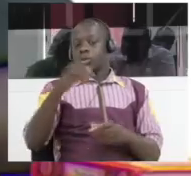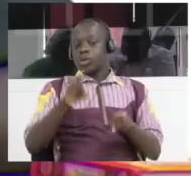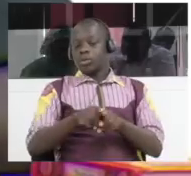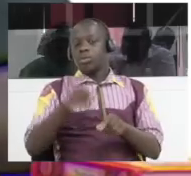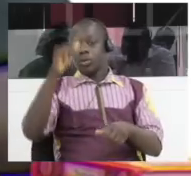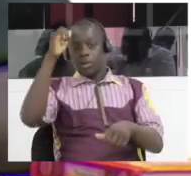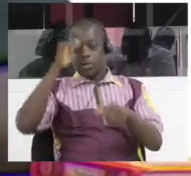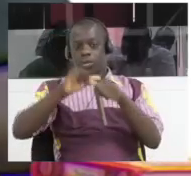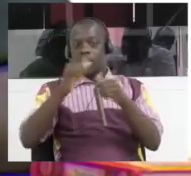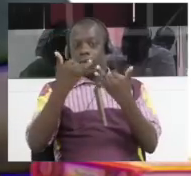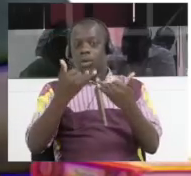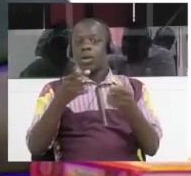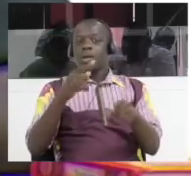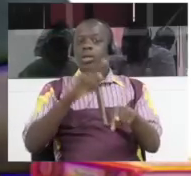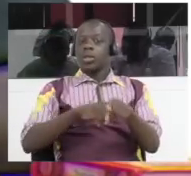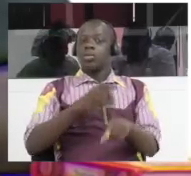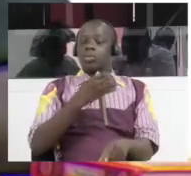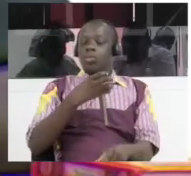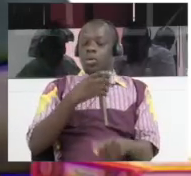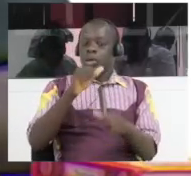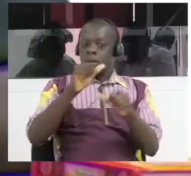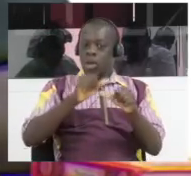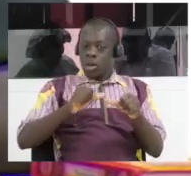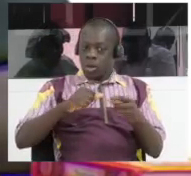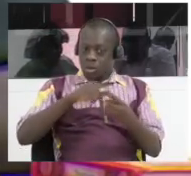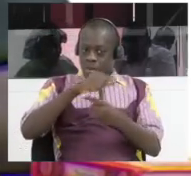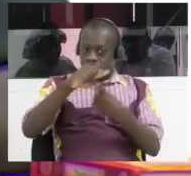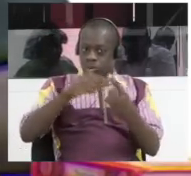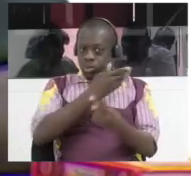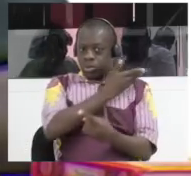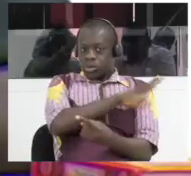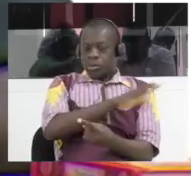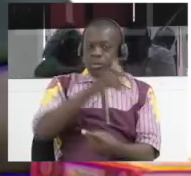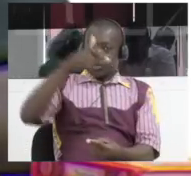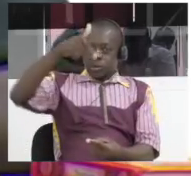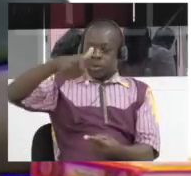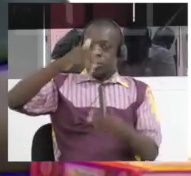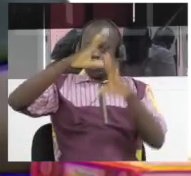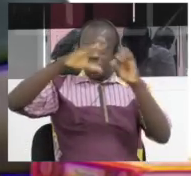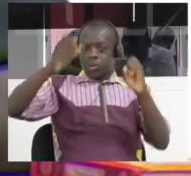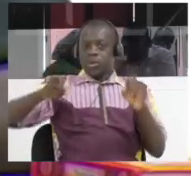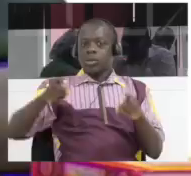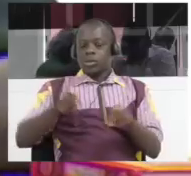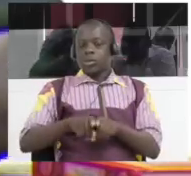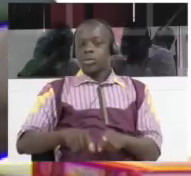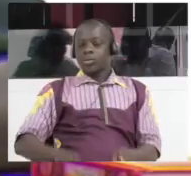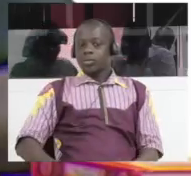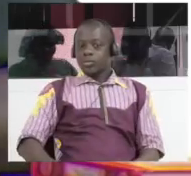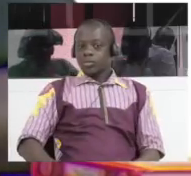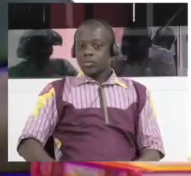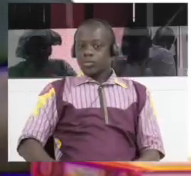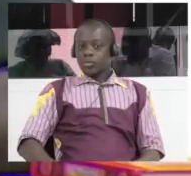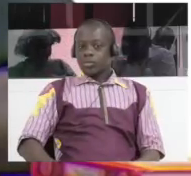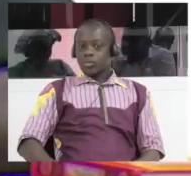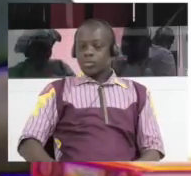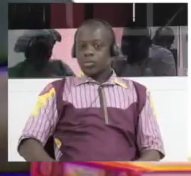Because if I can recollect now, when we were about to leave the Nigerian officers, Colonel Awonibi